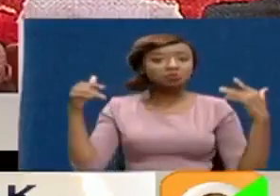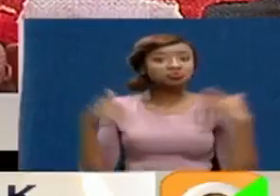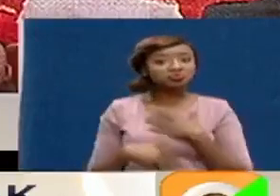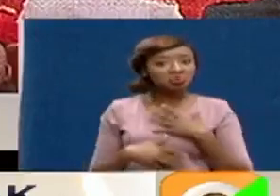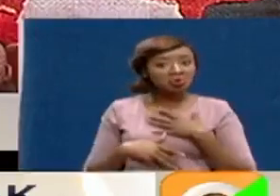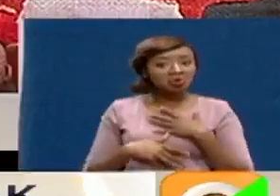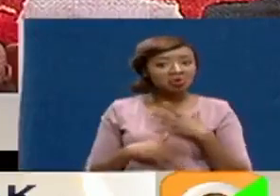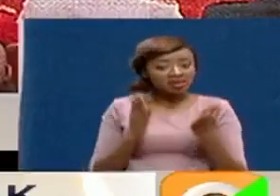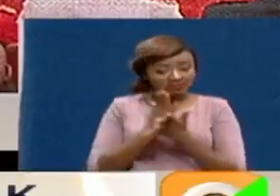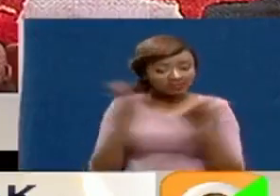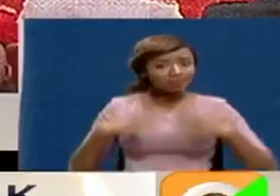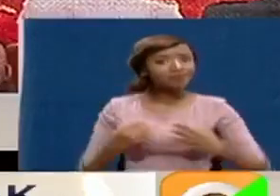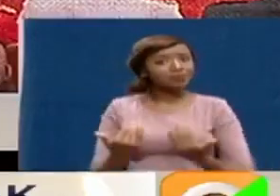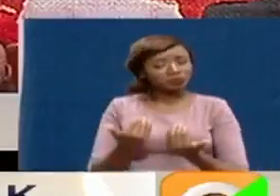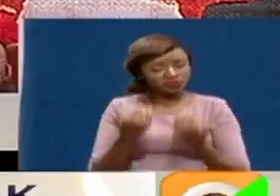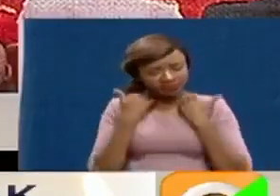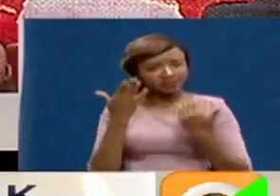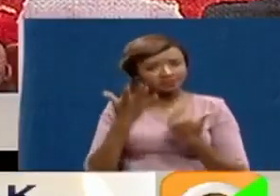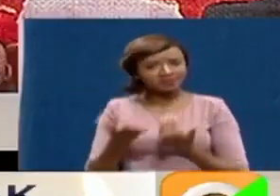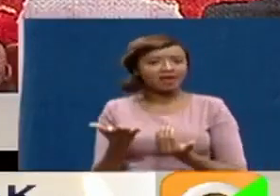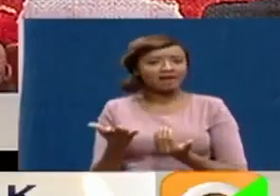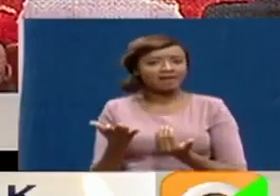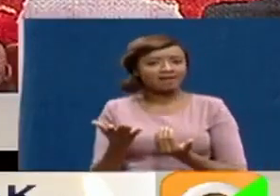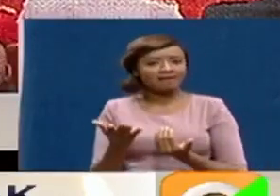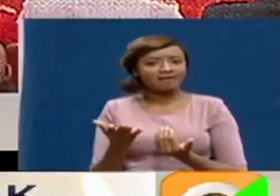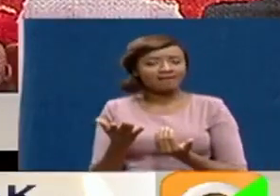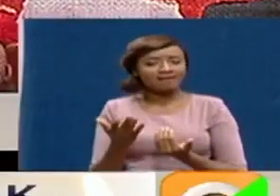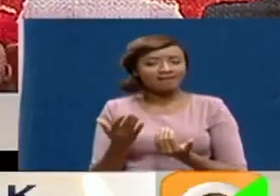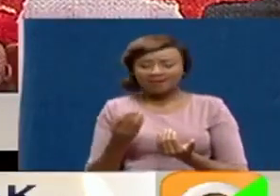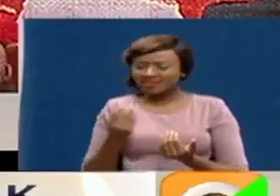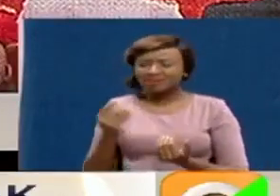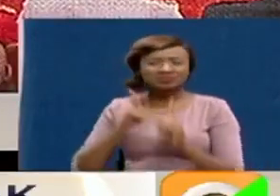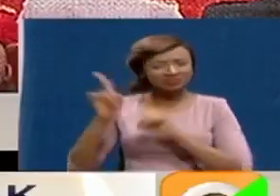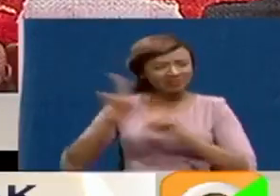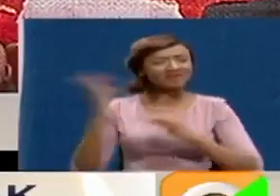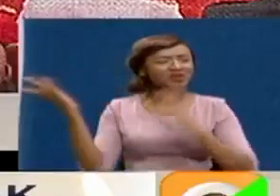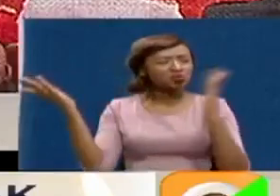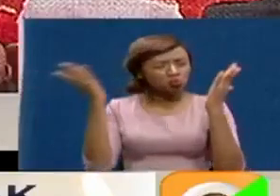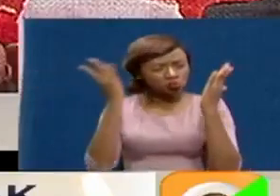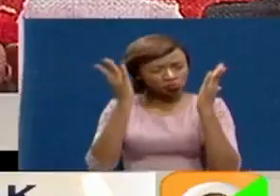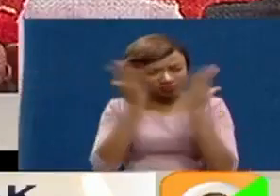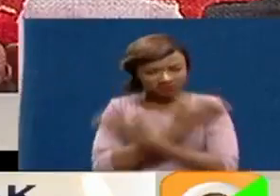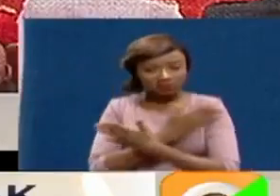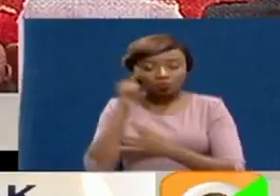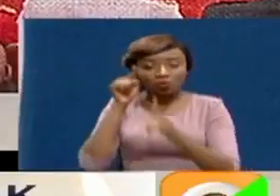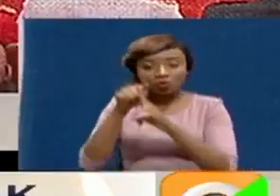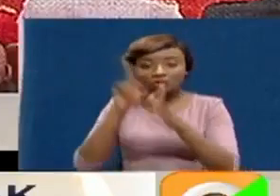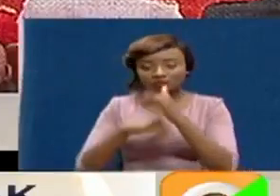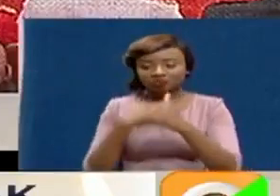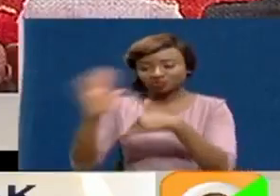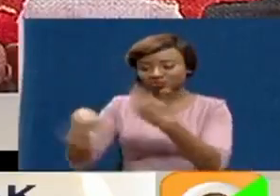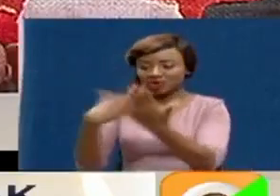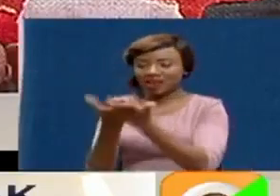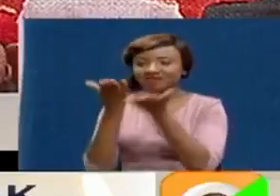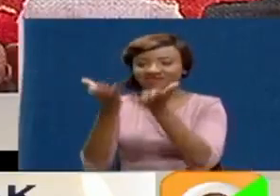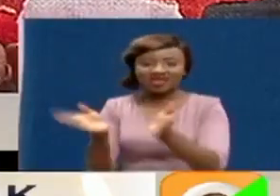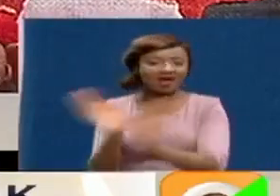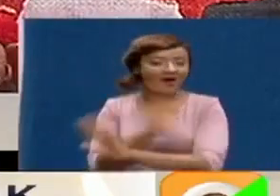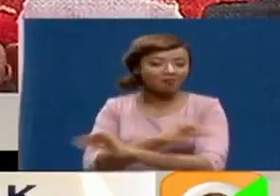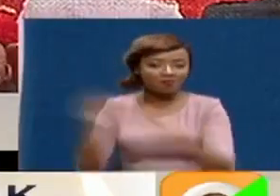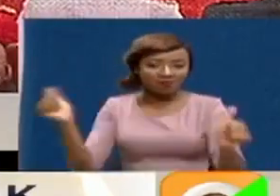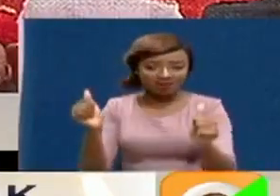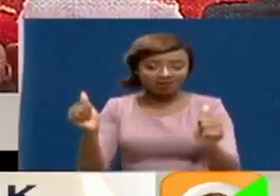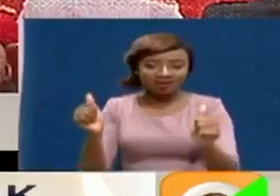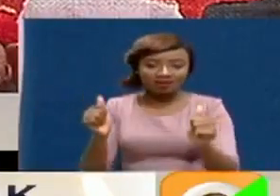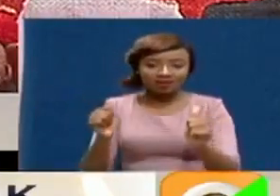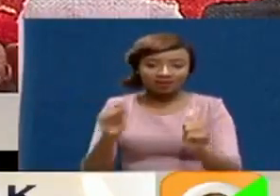having to spend the night on the road just to catch the proceedings live from the location. Marianne Nyambura was